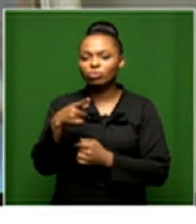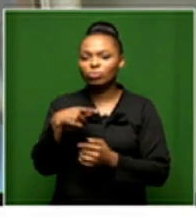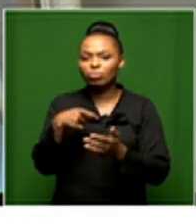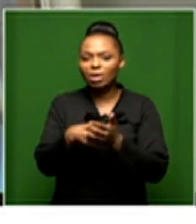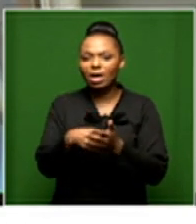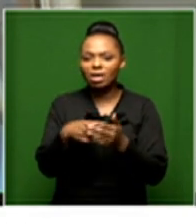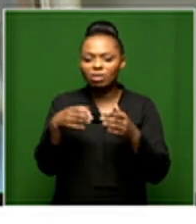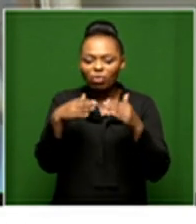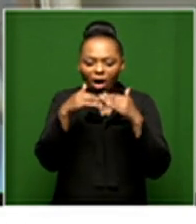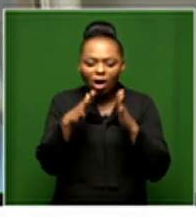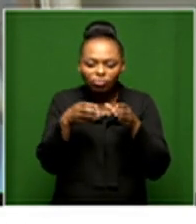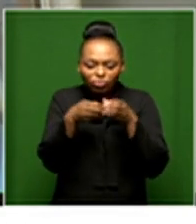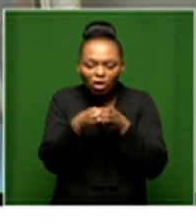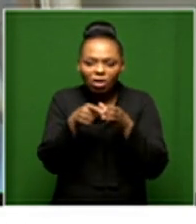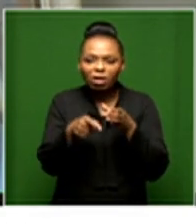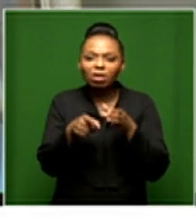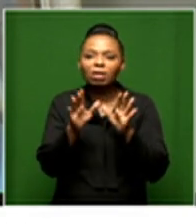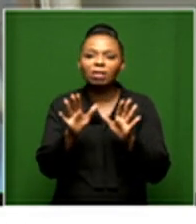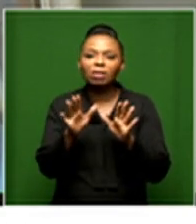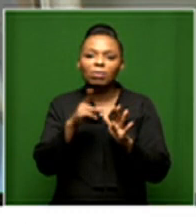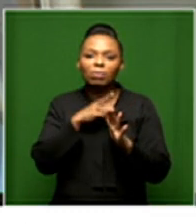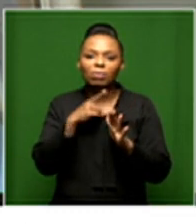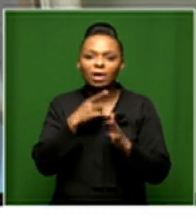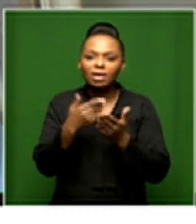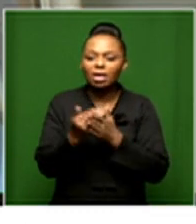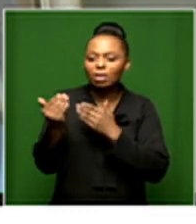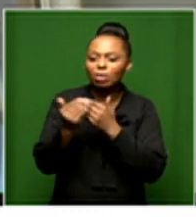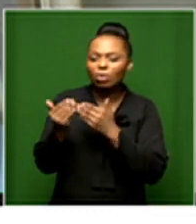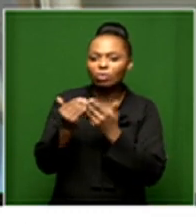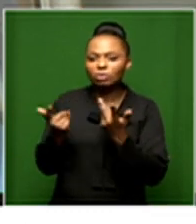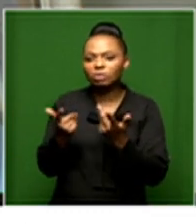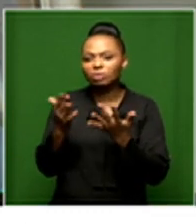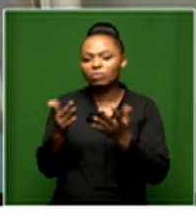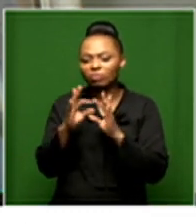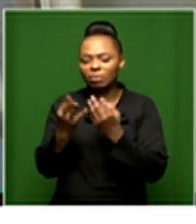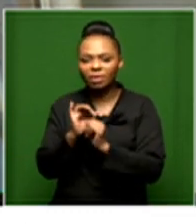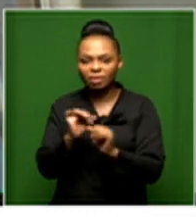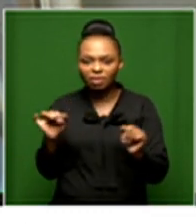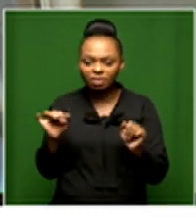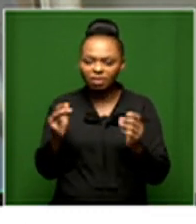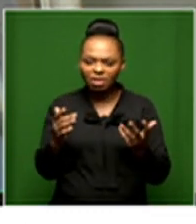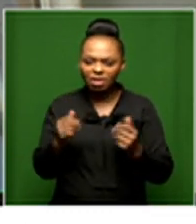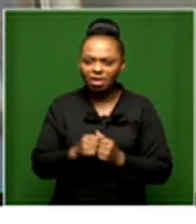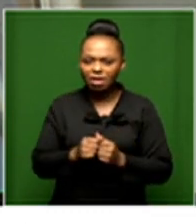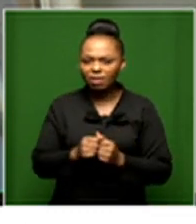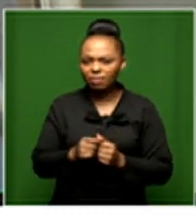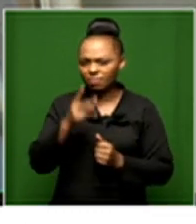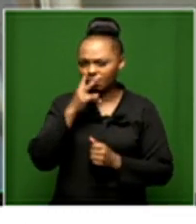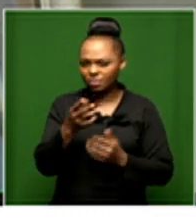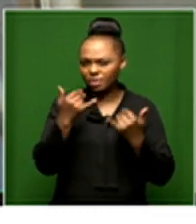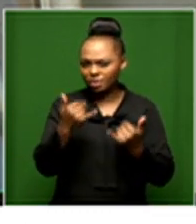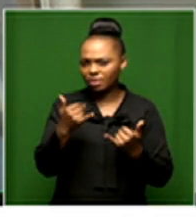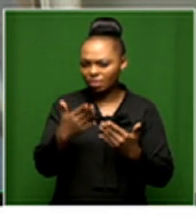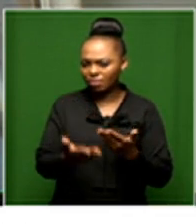or estate, as you've mentioned, that they can be closer to one another. Are we perhaps seeing a decline of